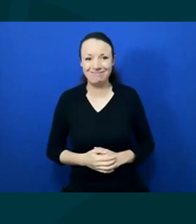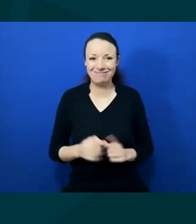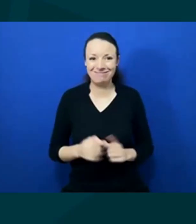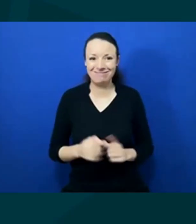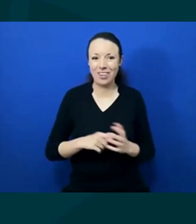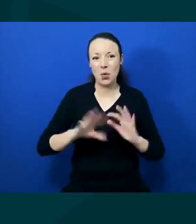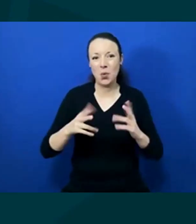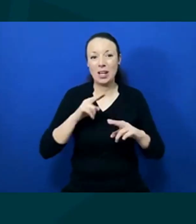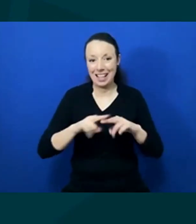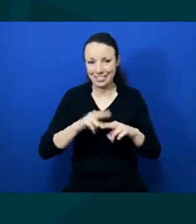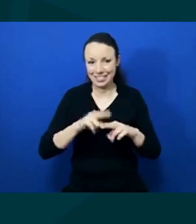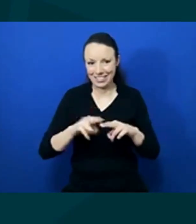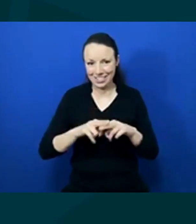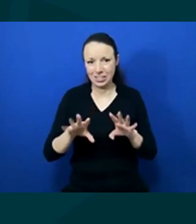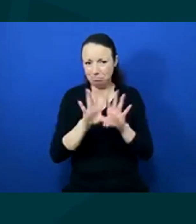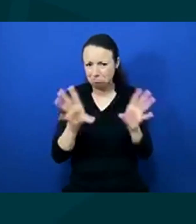focused on the heat toolbox.